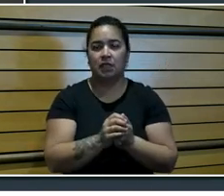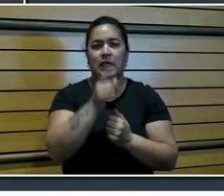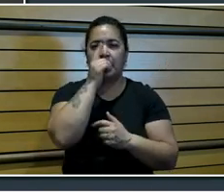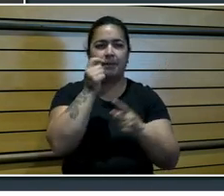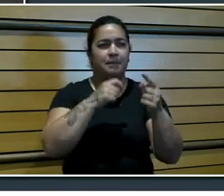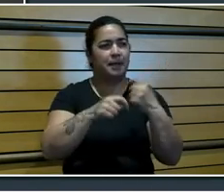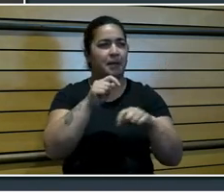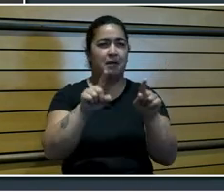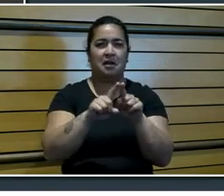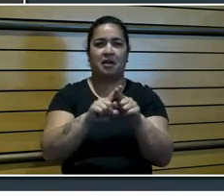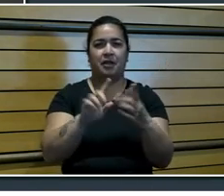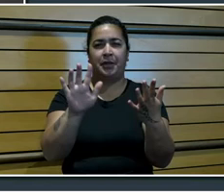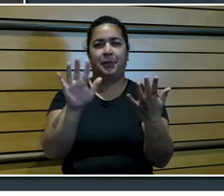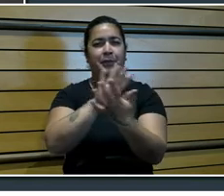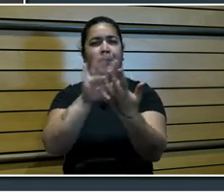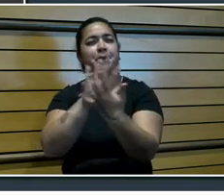or